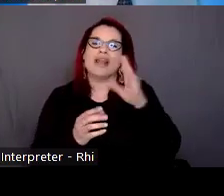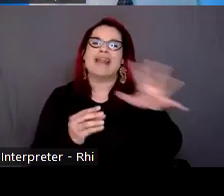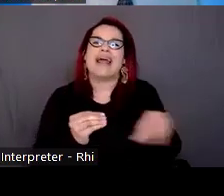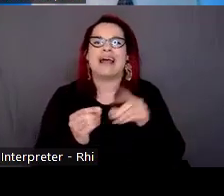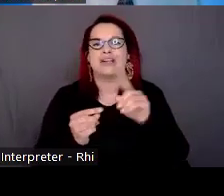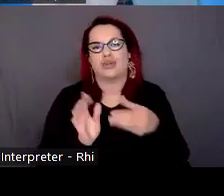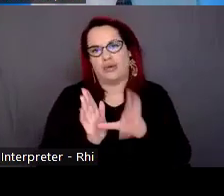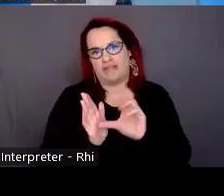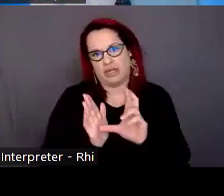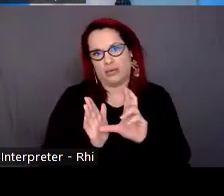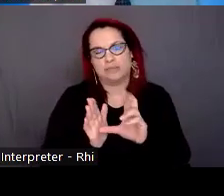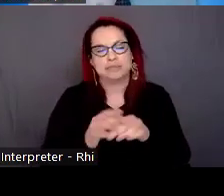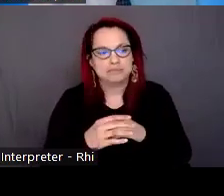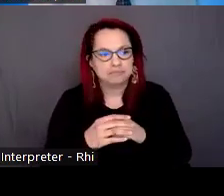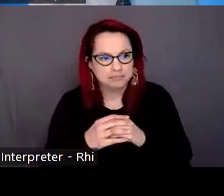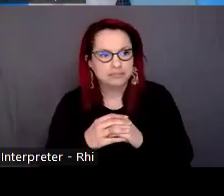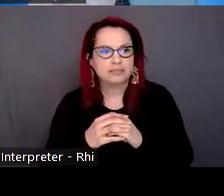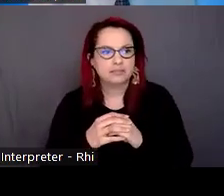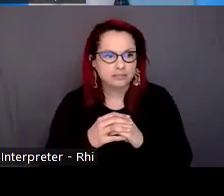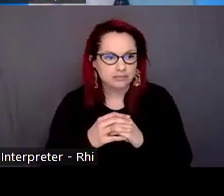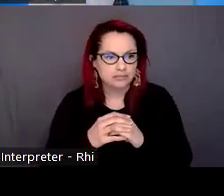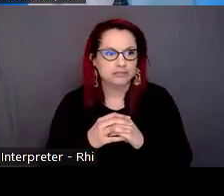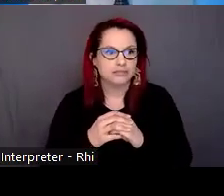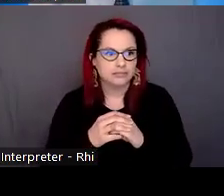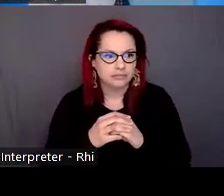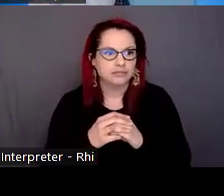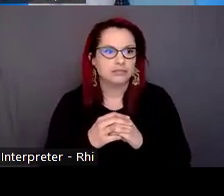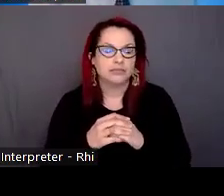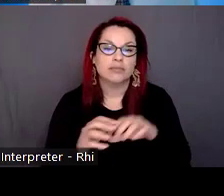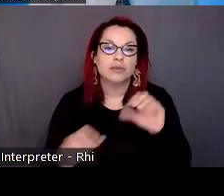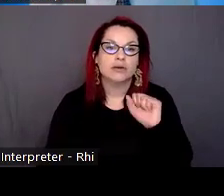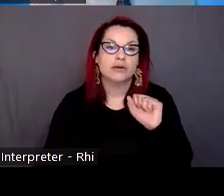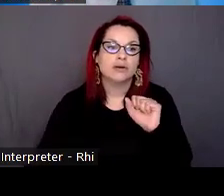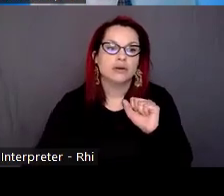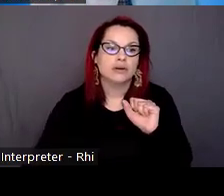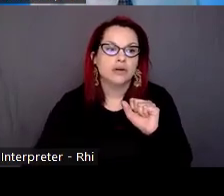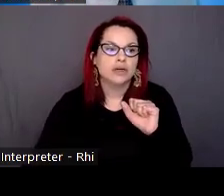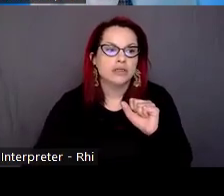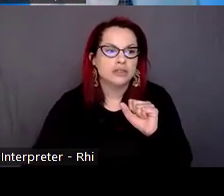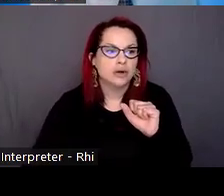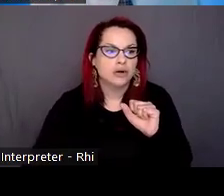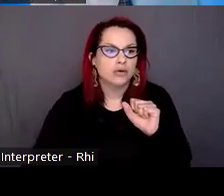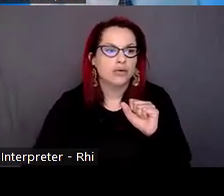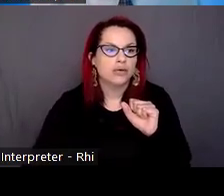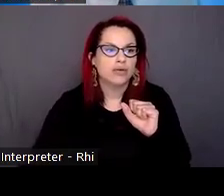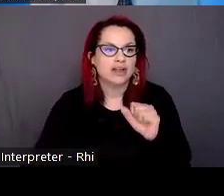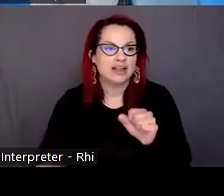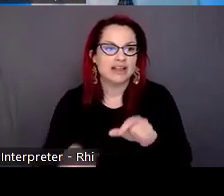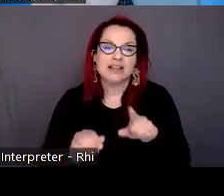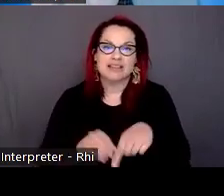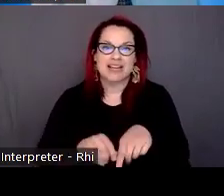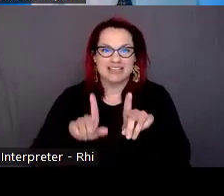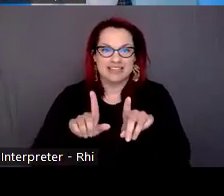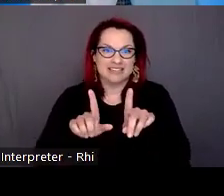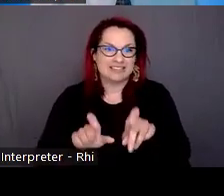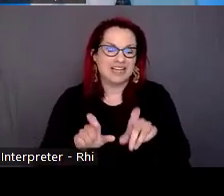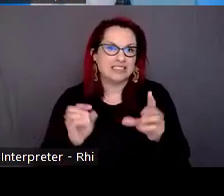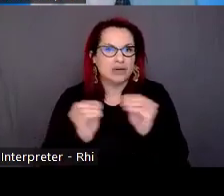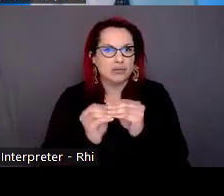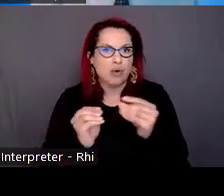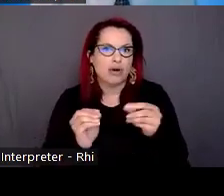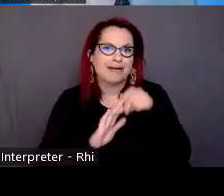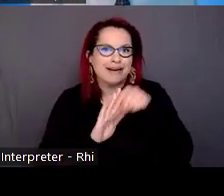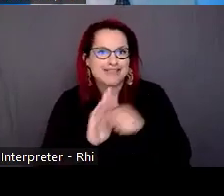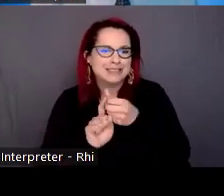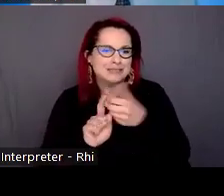5. The text is much more expansive. It covers a lot more the default text. And we want to keep in mind that we're trying to make